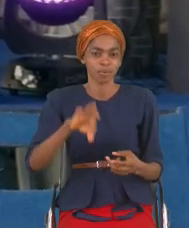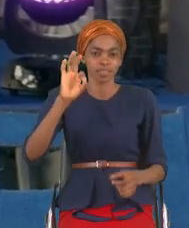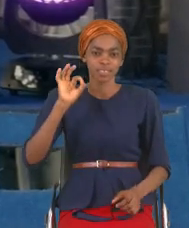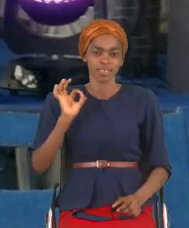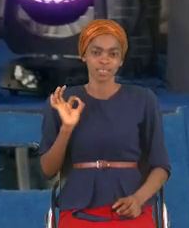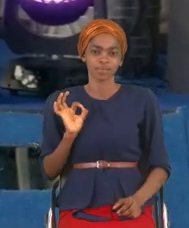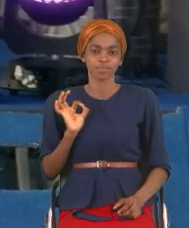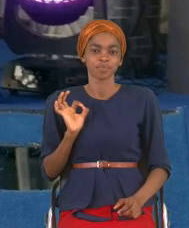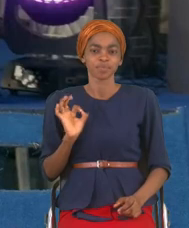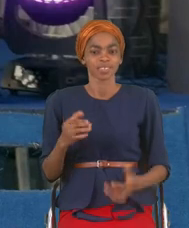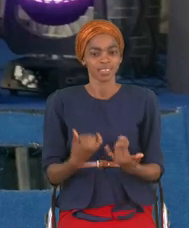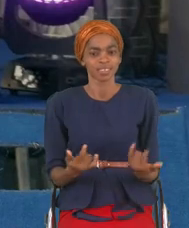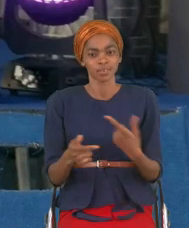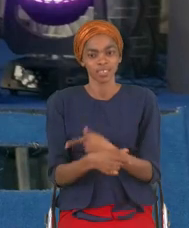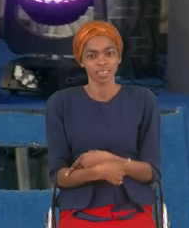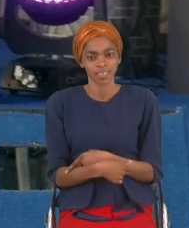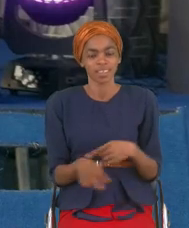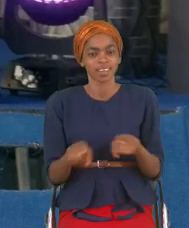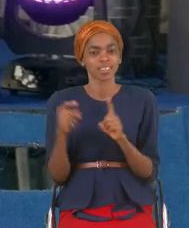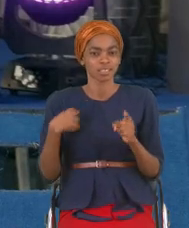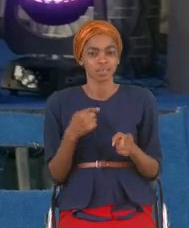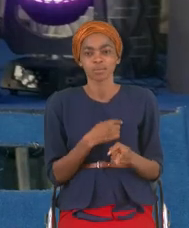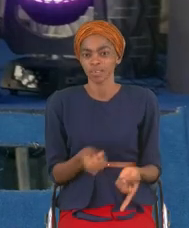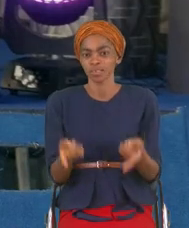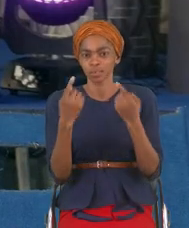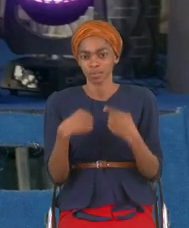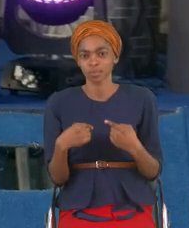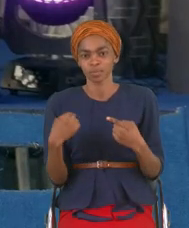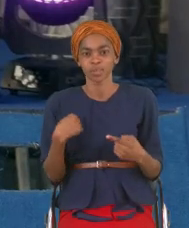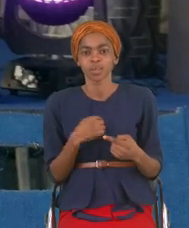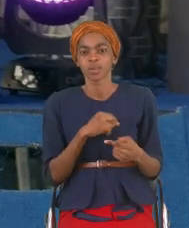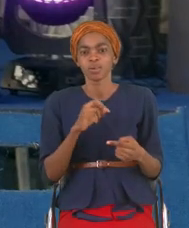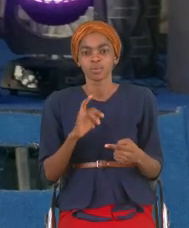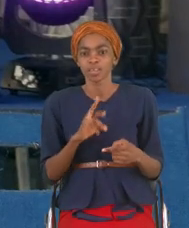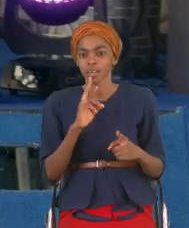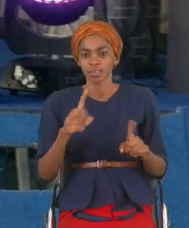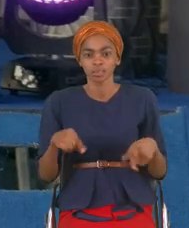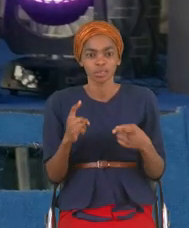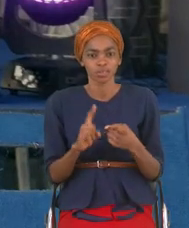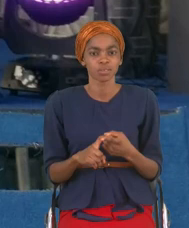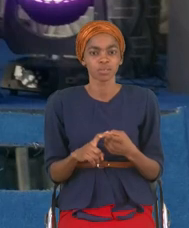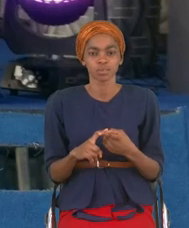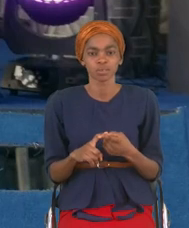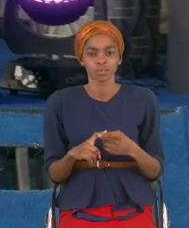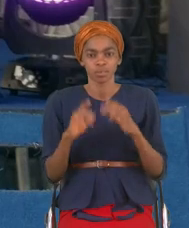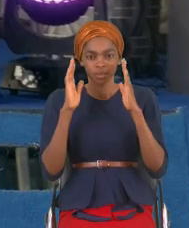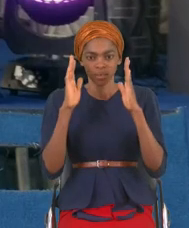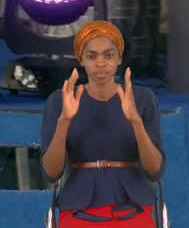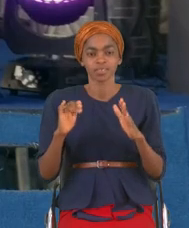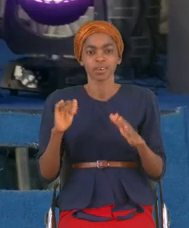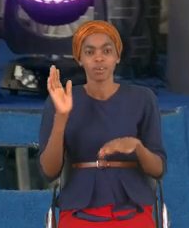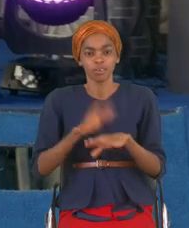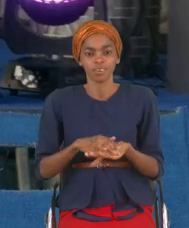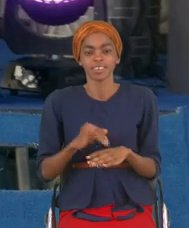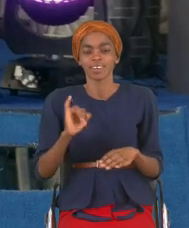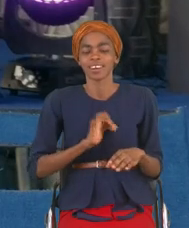now today as welcome we're going to make your own i am made